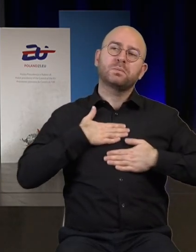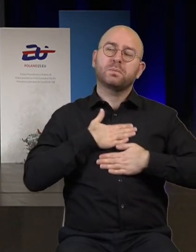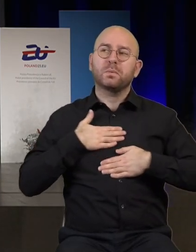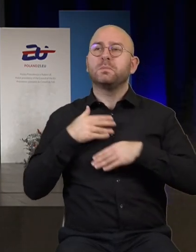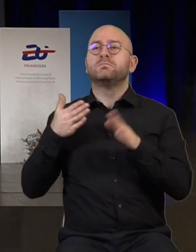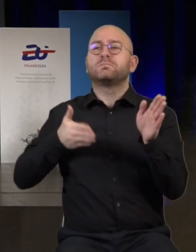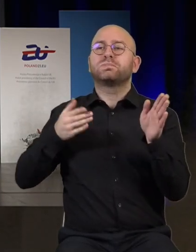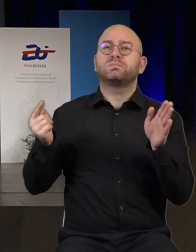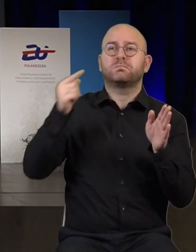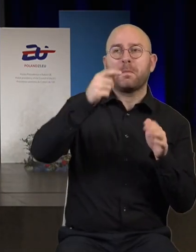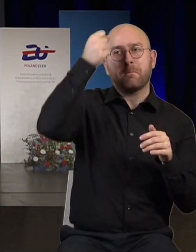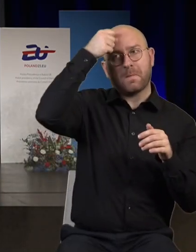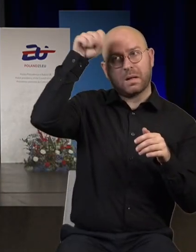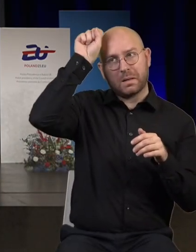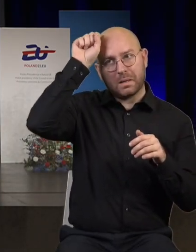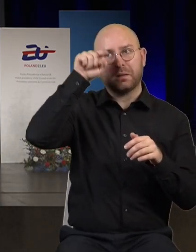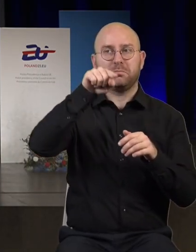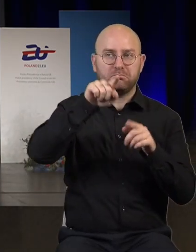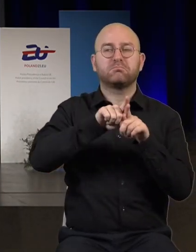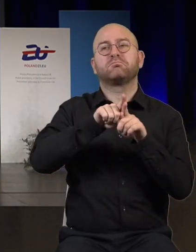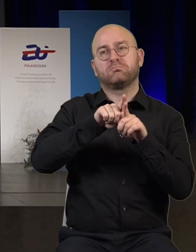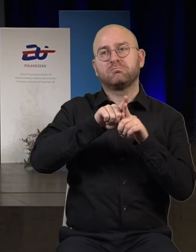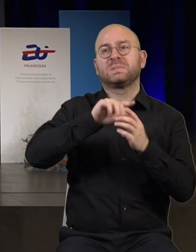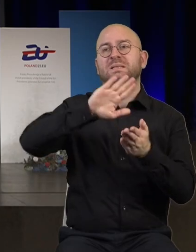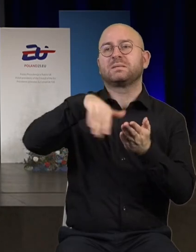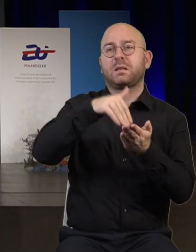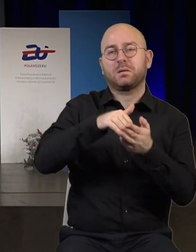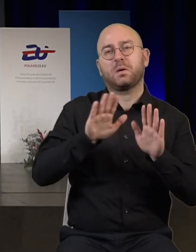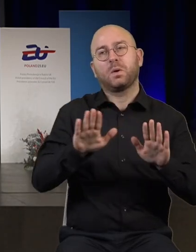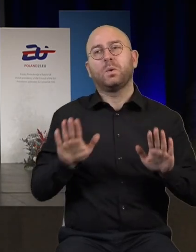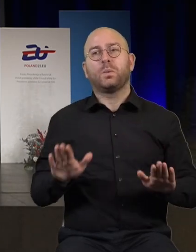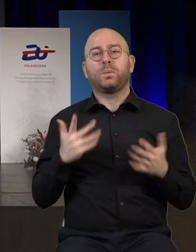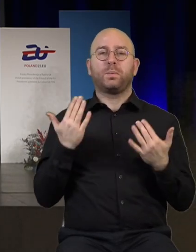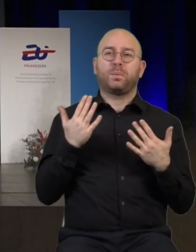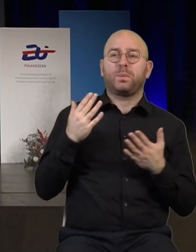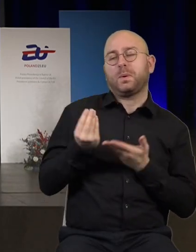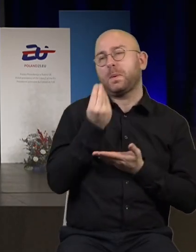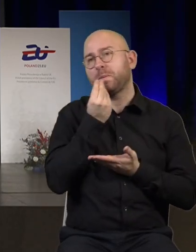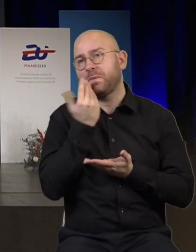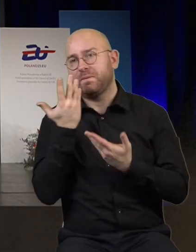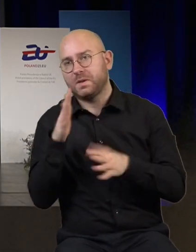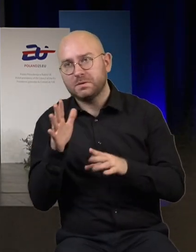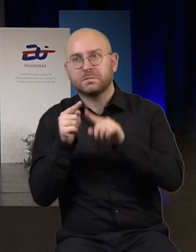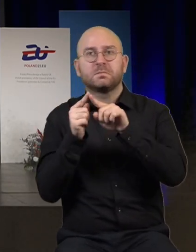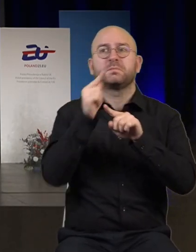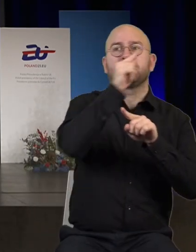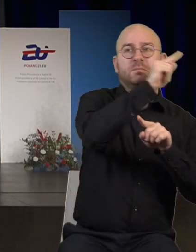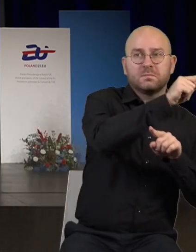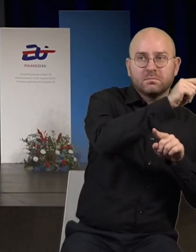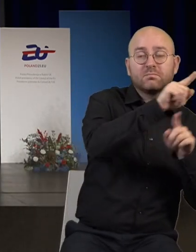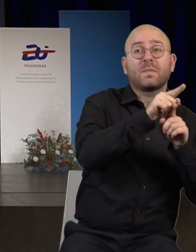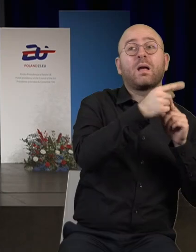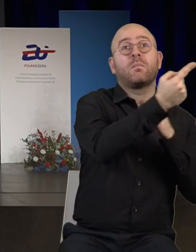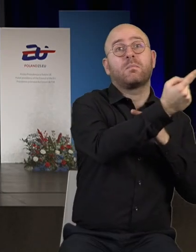for the journey back, I decided to take plane, because in 2 hours I was already in Warsaw. So